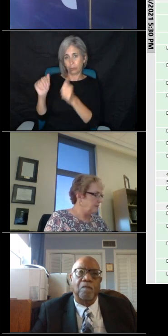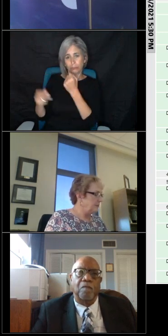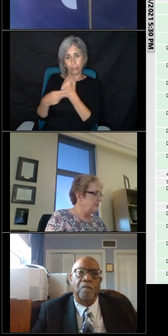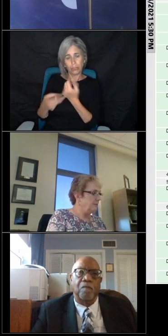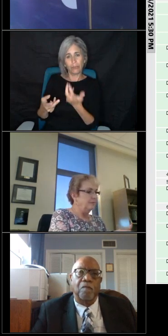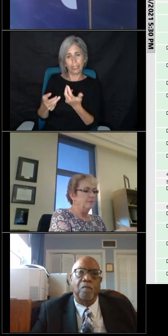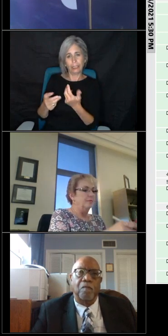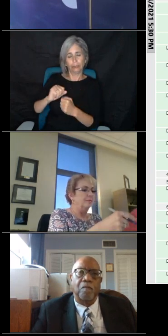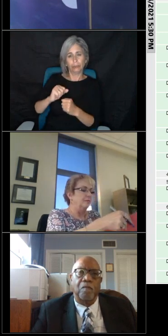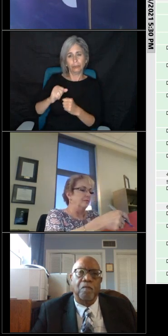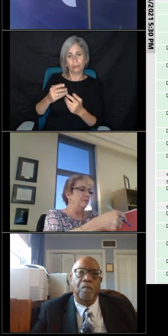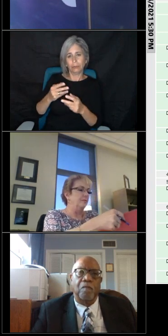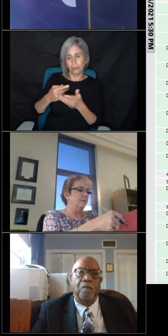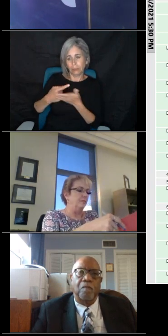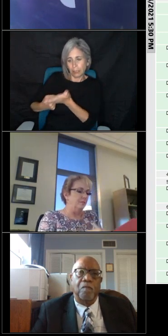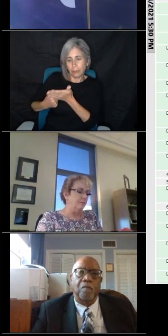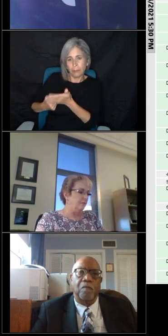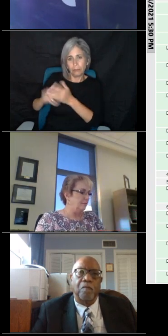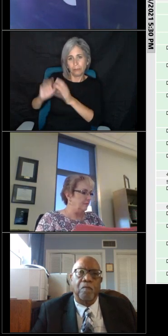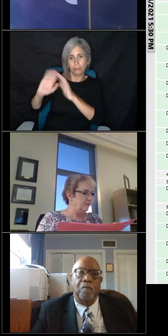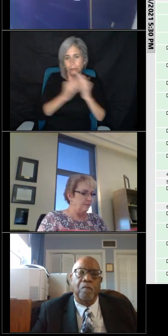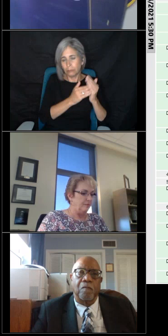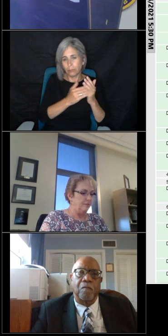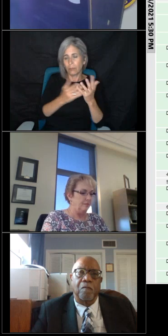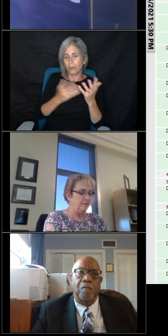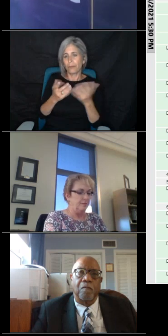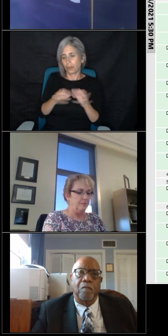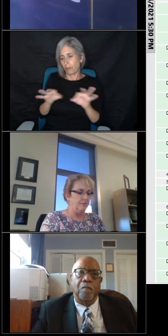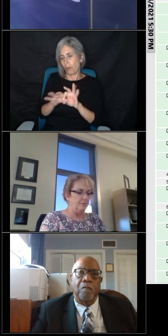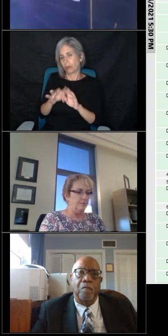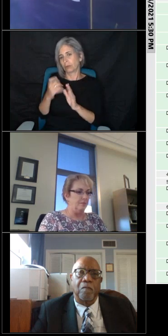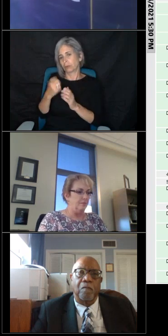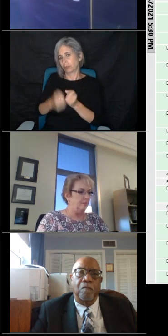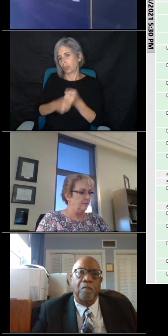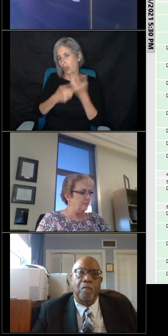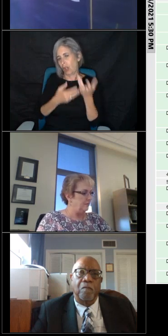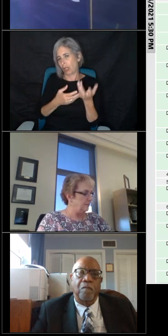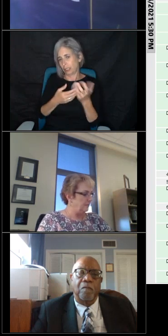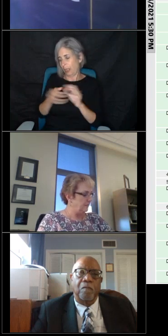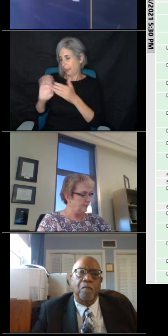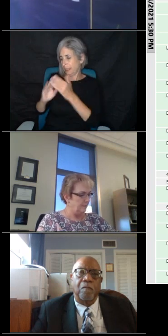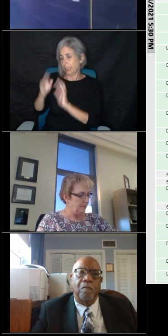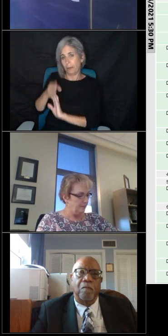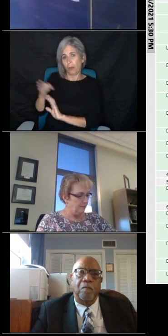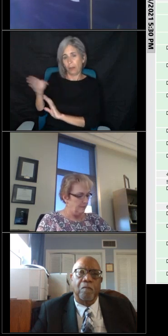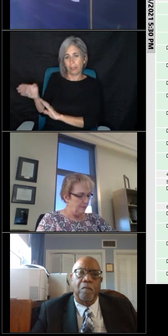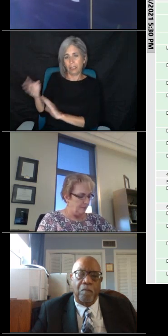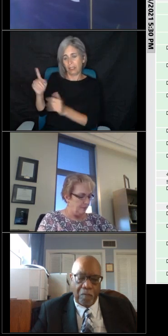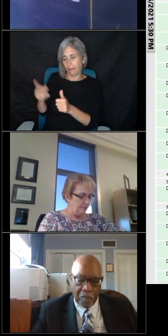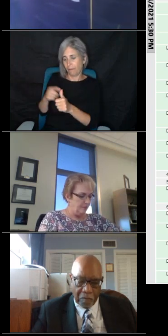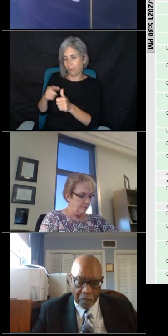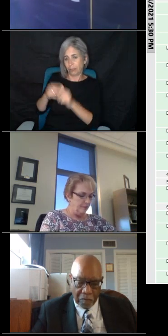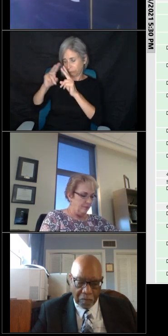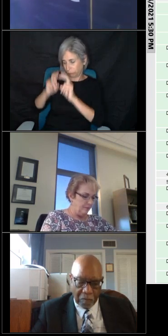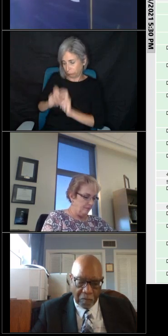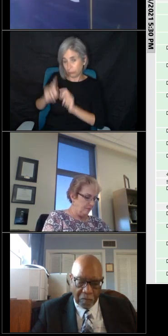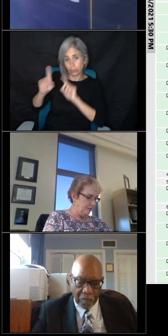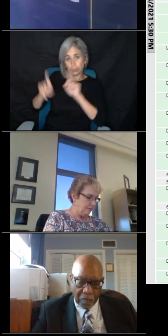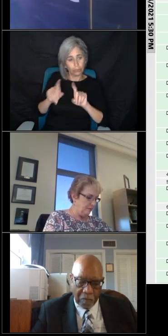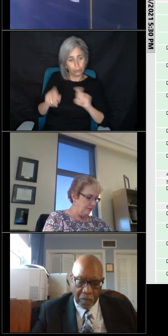of community discussion, uniting residents behind an important cause. Whereas the City of Boynton Beach conducted its first comprehensive survey of